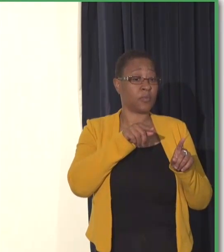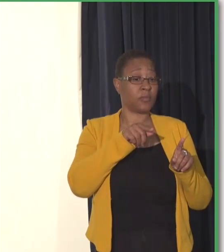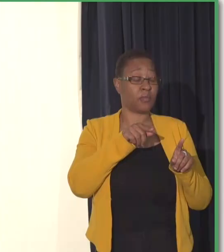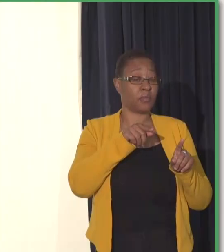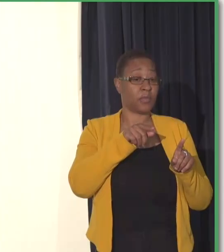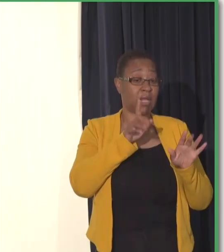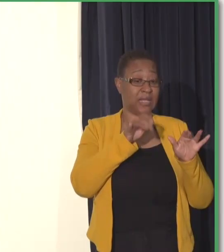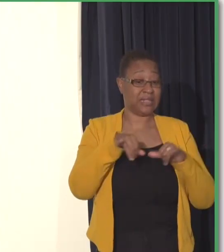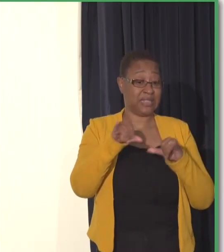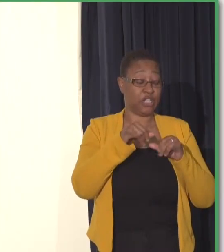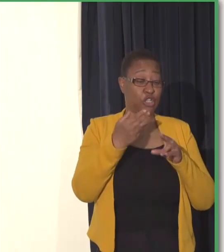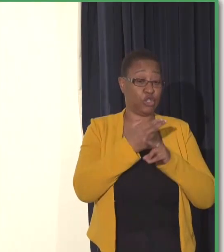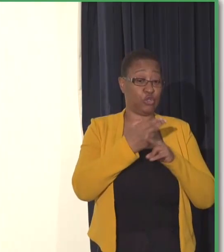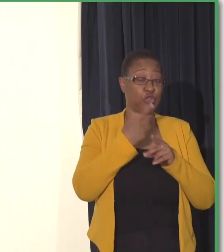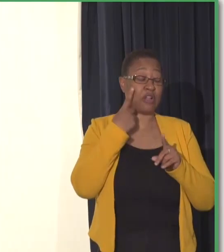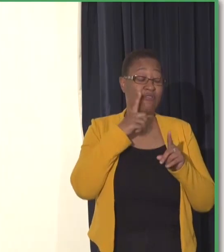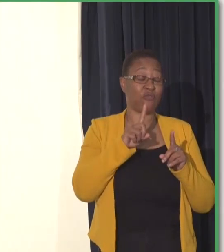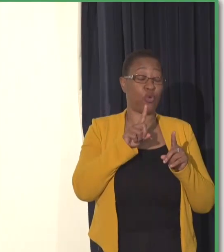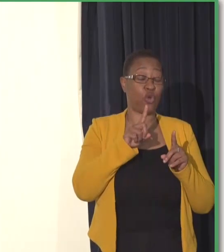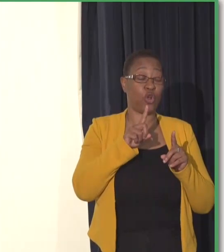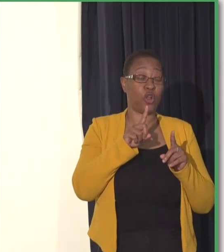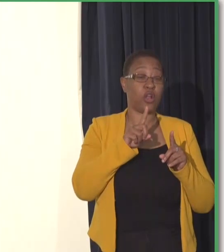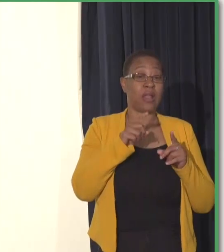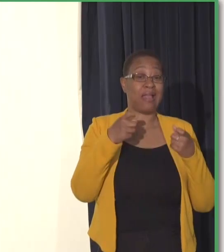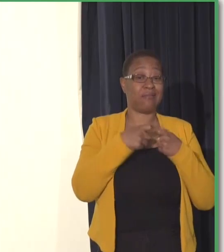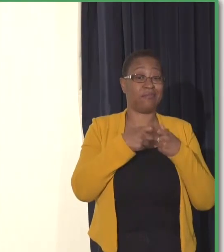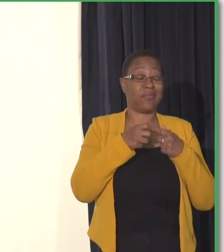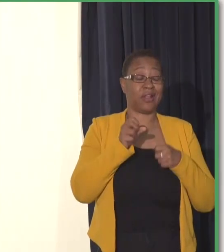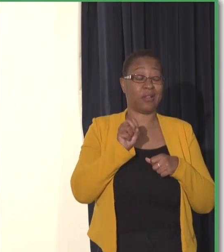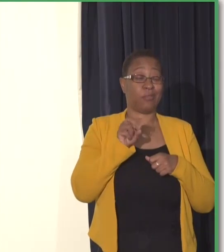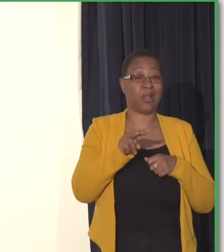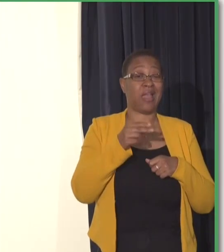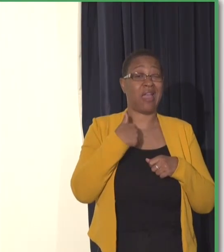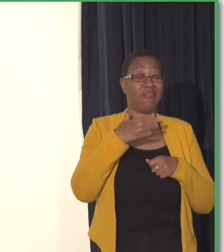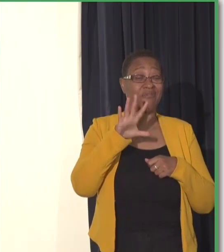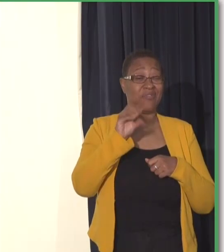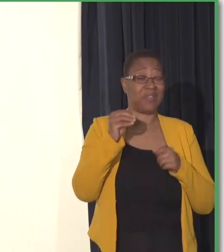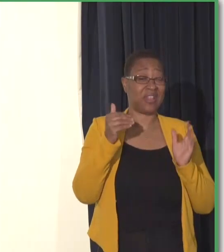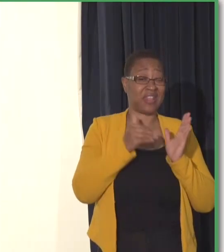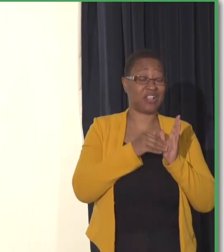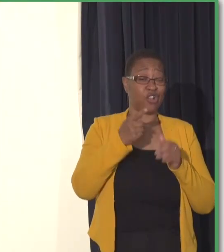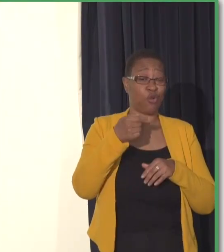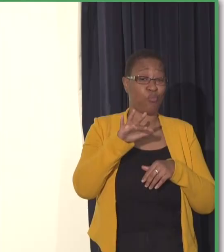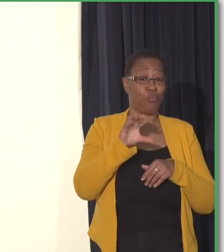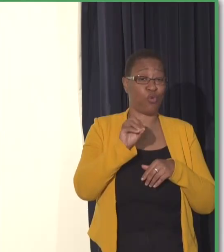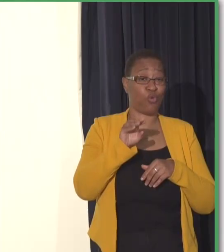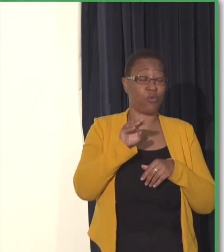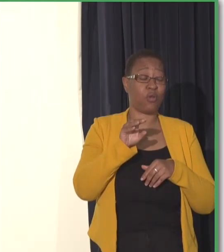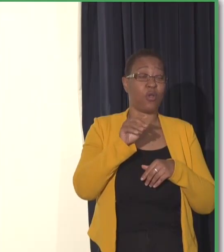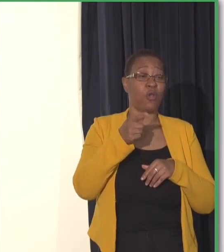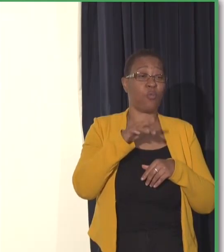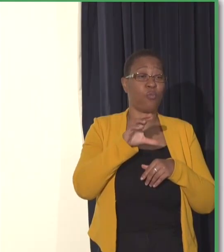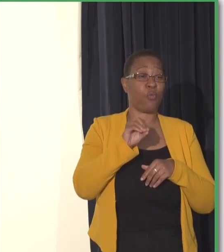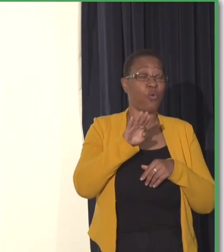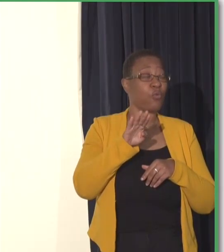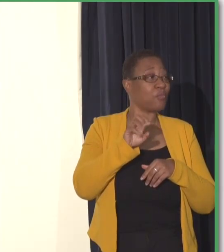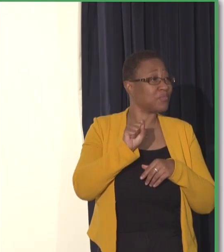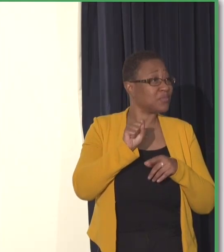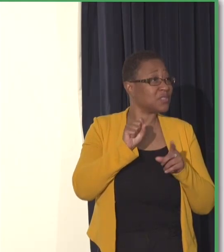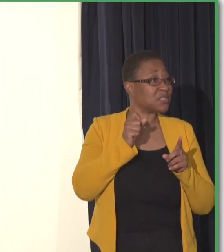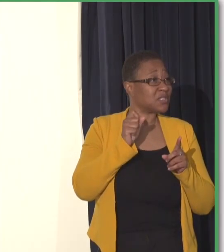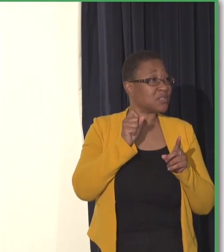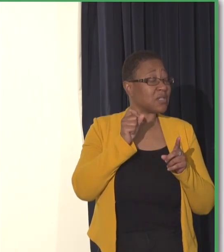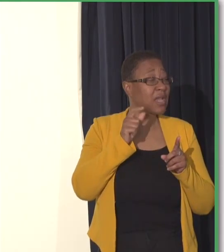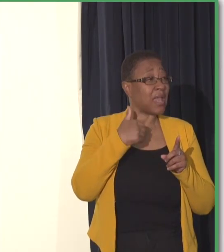to have, what, 50,000 probes? Is that 50,000? Is that correct? Is that a standard where a taser